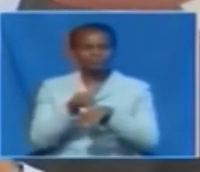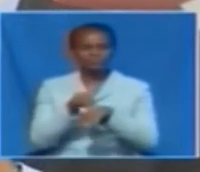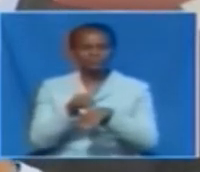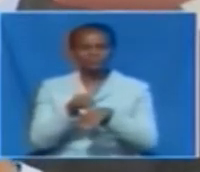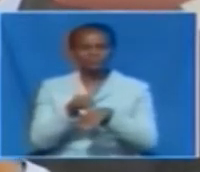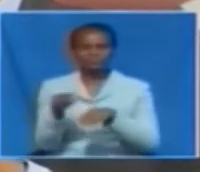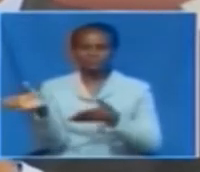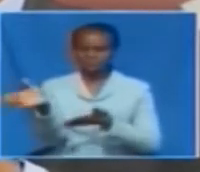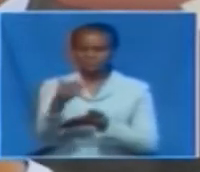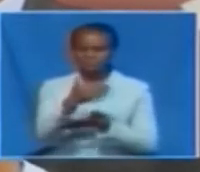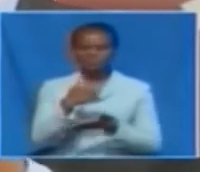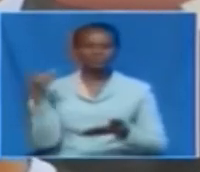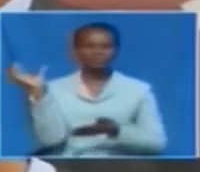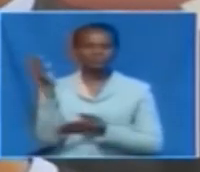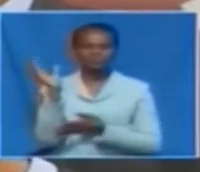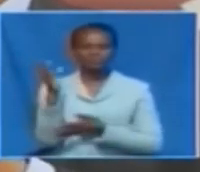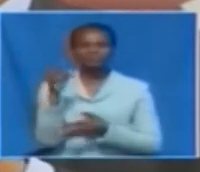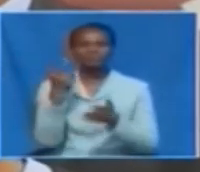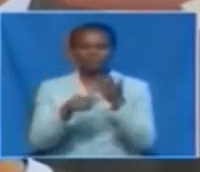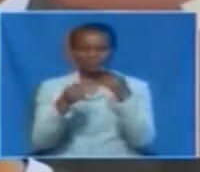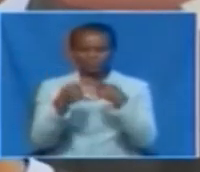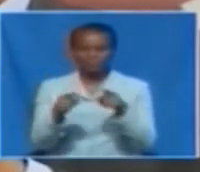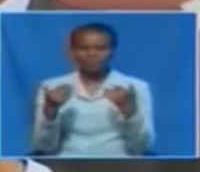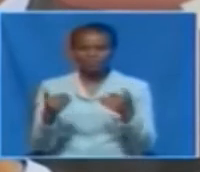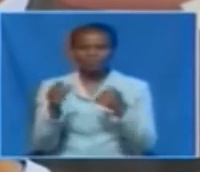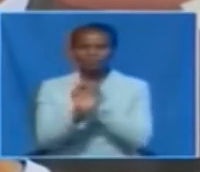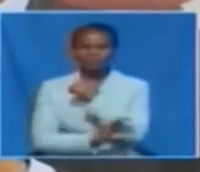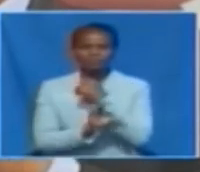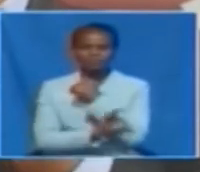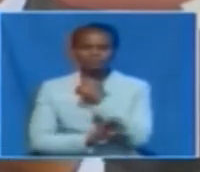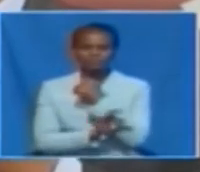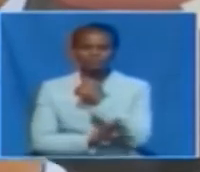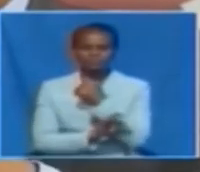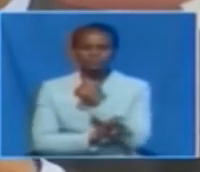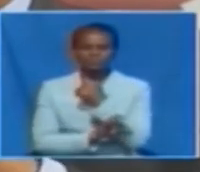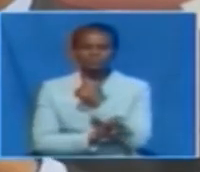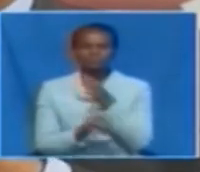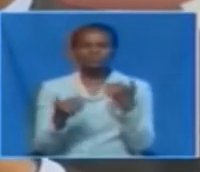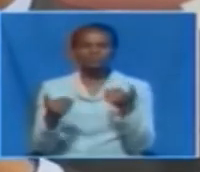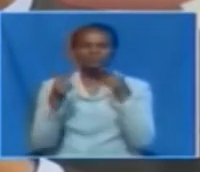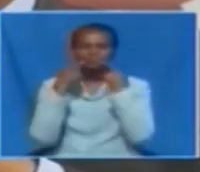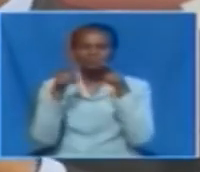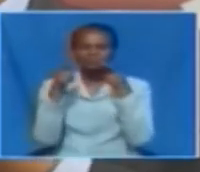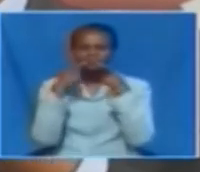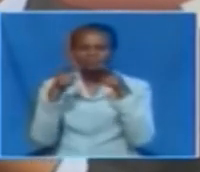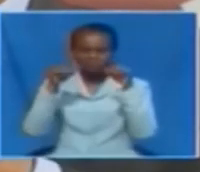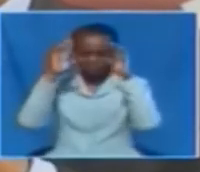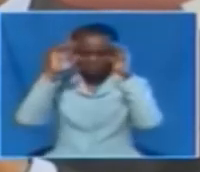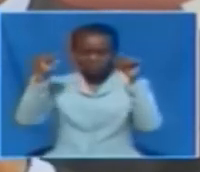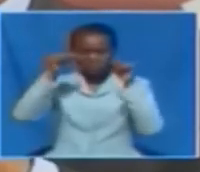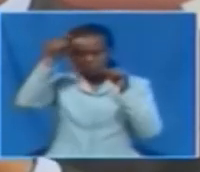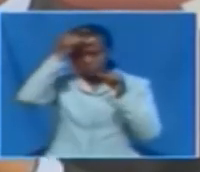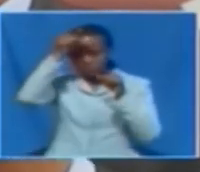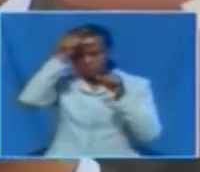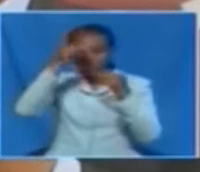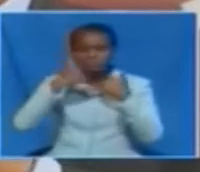ongoing mobilization campaign, which is taking me across the country, when the news broke out that President Lungu had